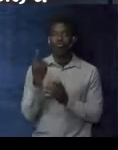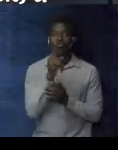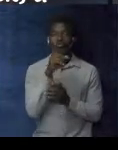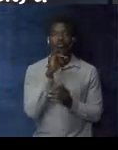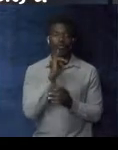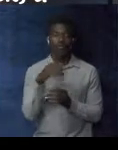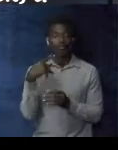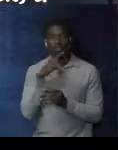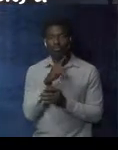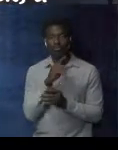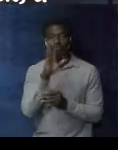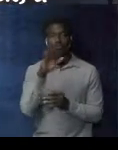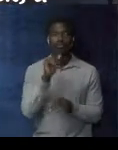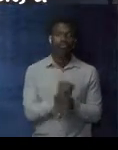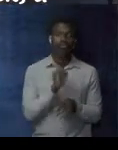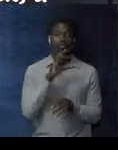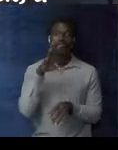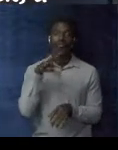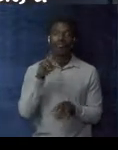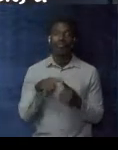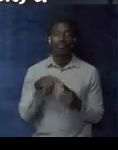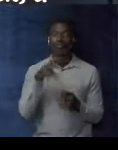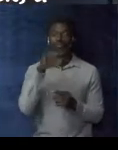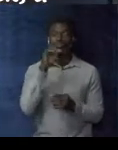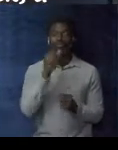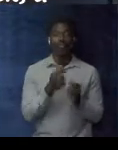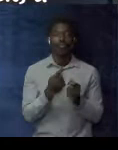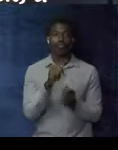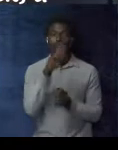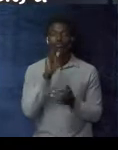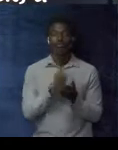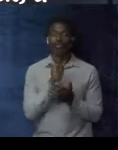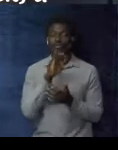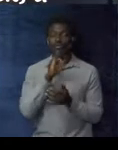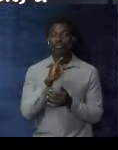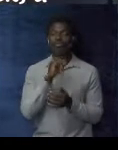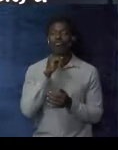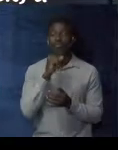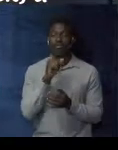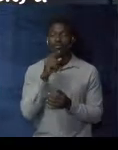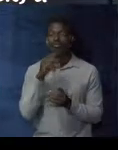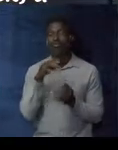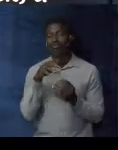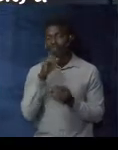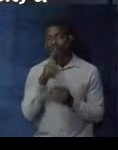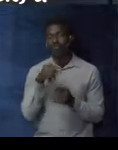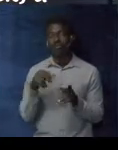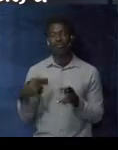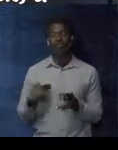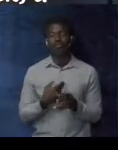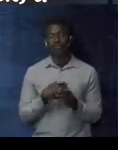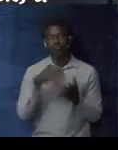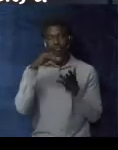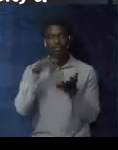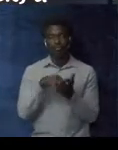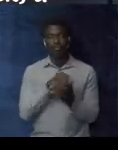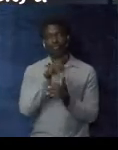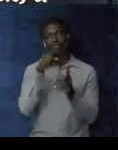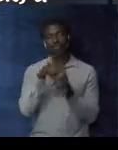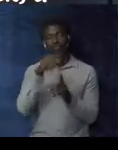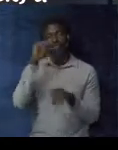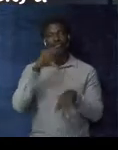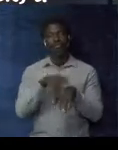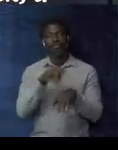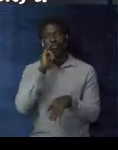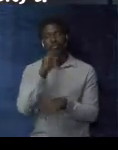not true. So your job will be to fish out the one that is not true. So let's study this mathematical statements. When the time